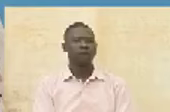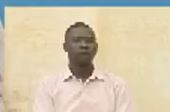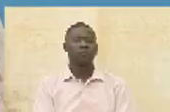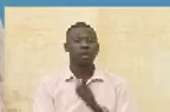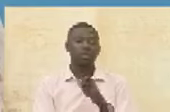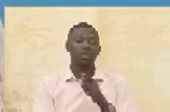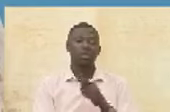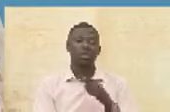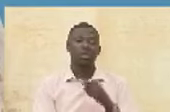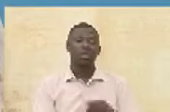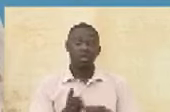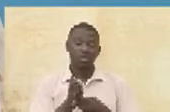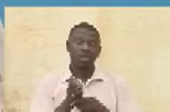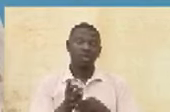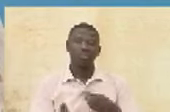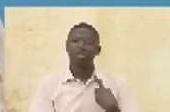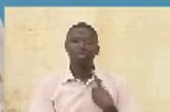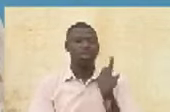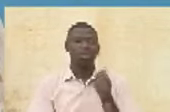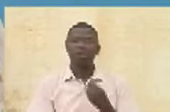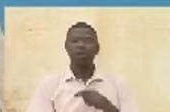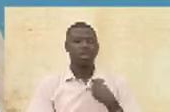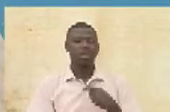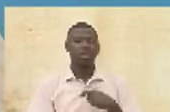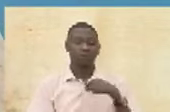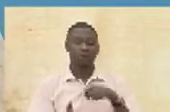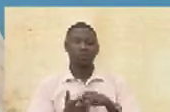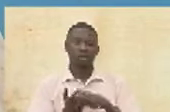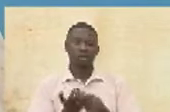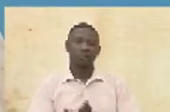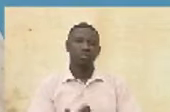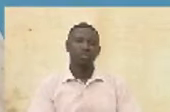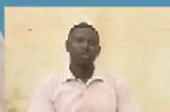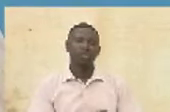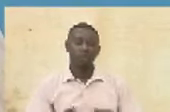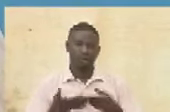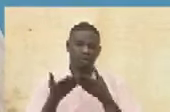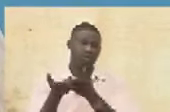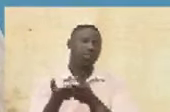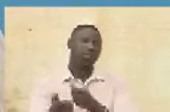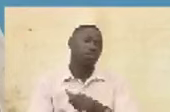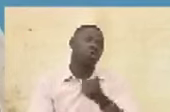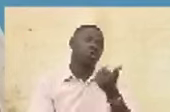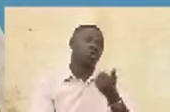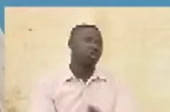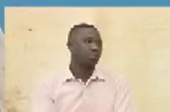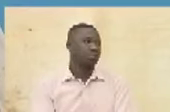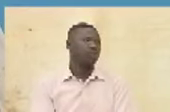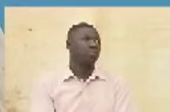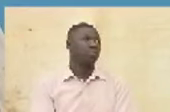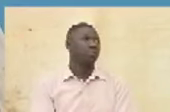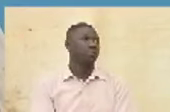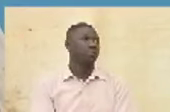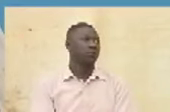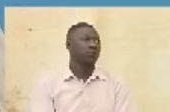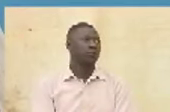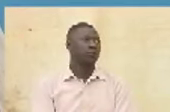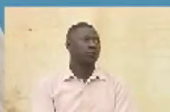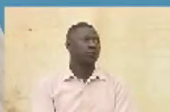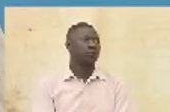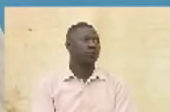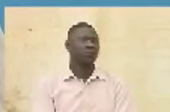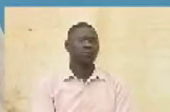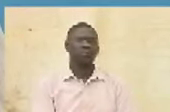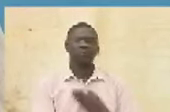Tell the alkali that I don't like this groundnuts. Let him give it to somebody